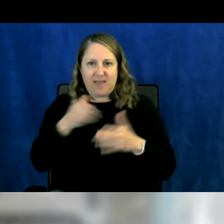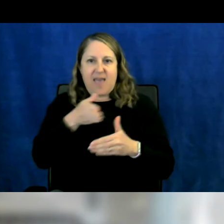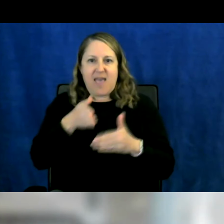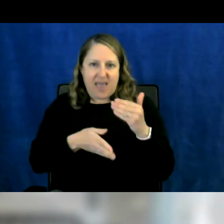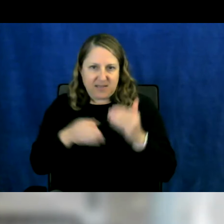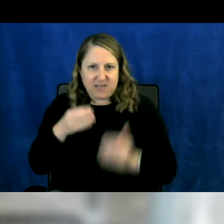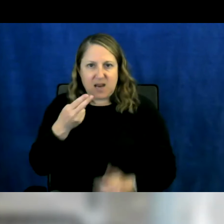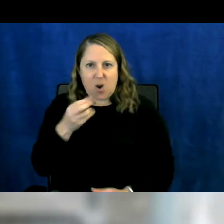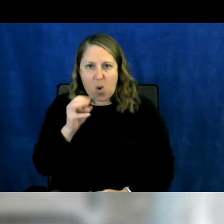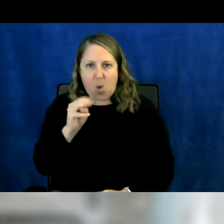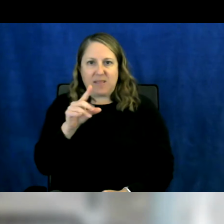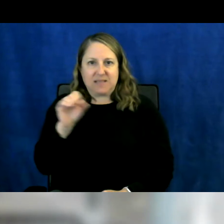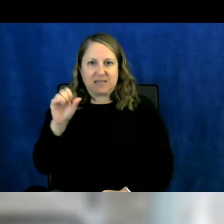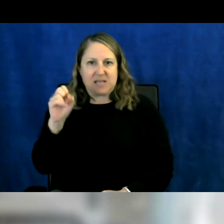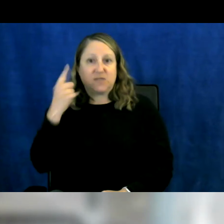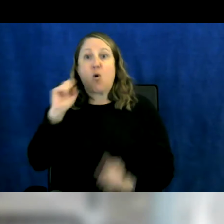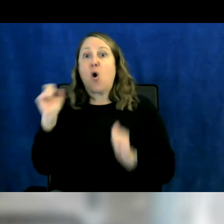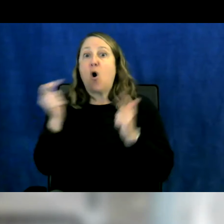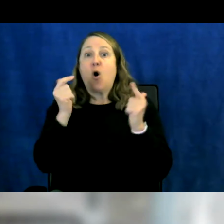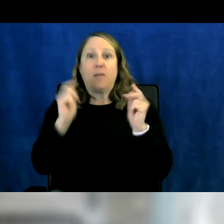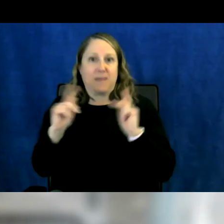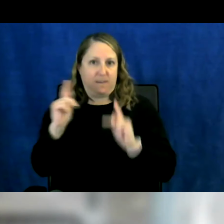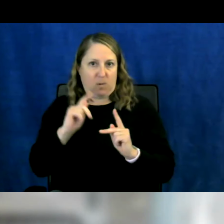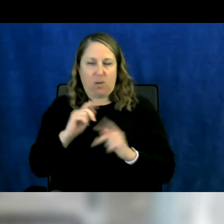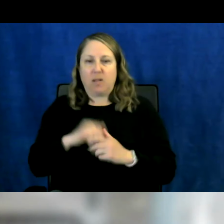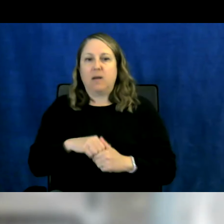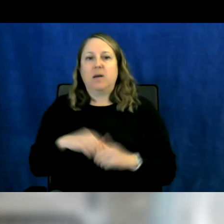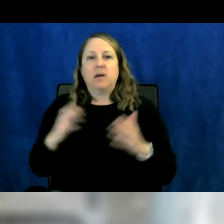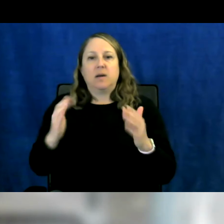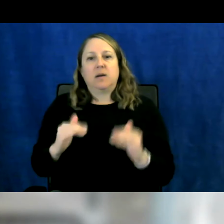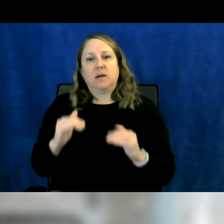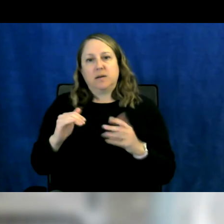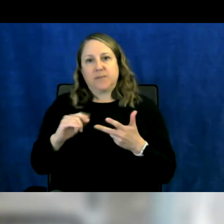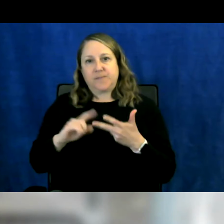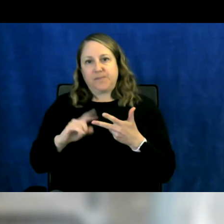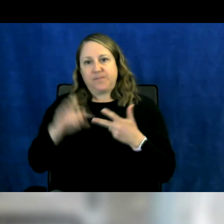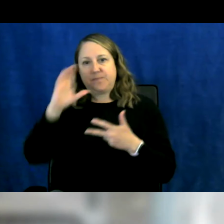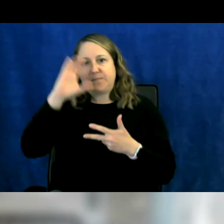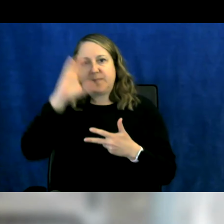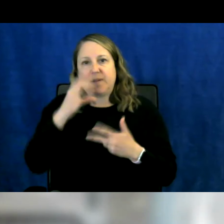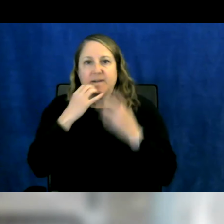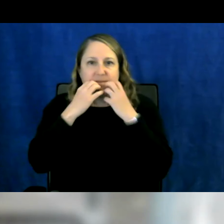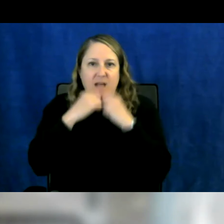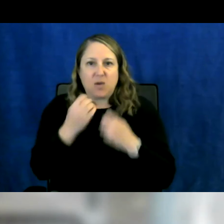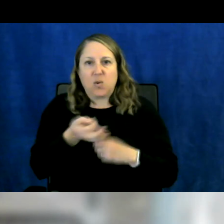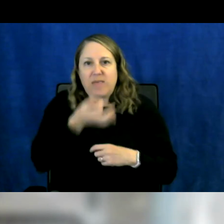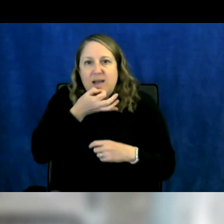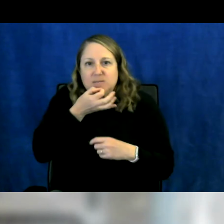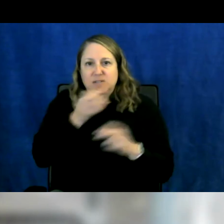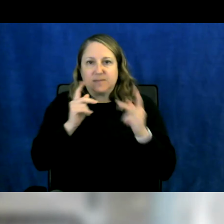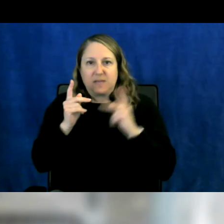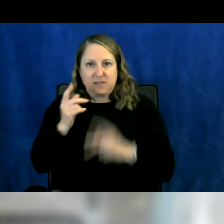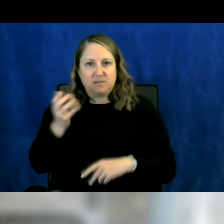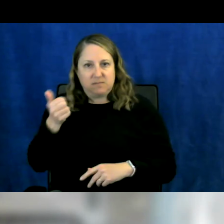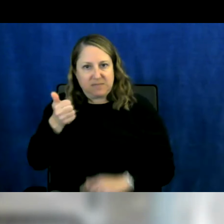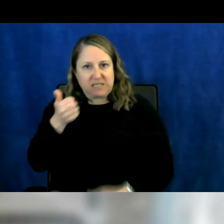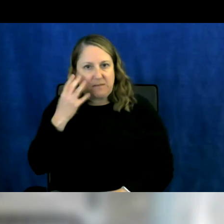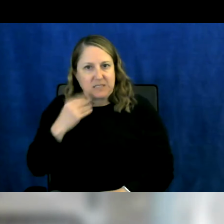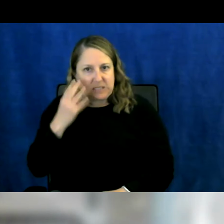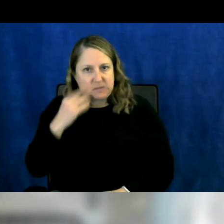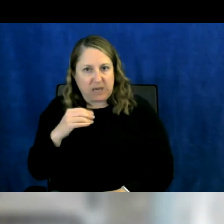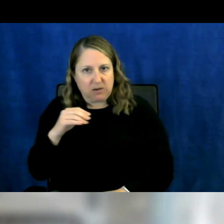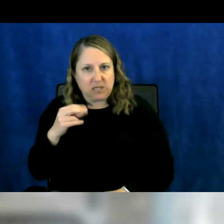and for all populations. Seeking and valuing the expertise of people with lived experiences of homelessness.